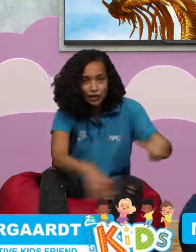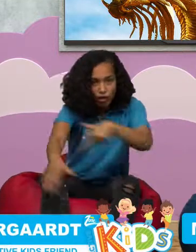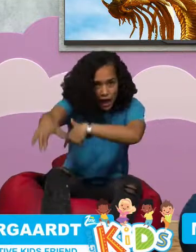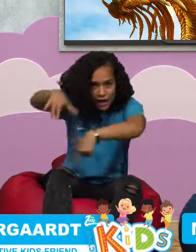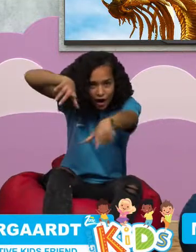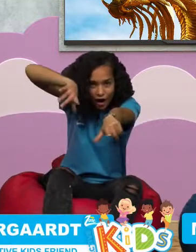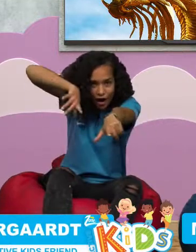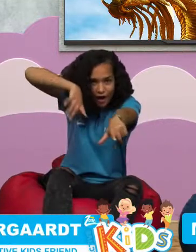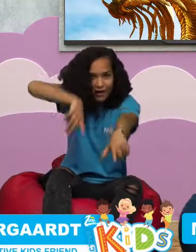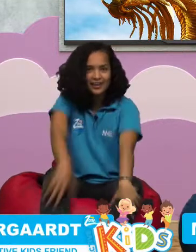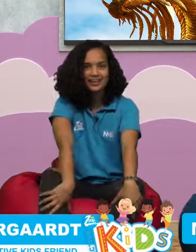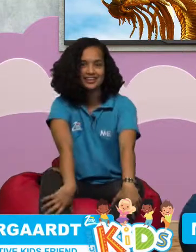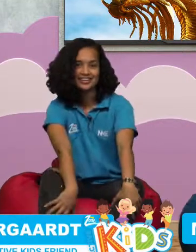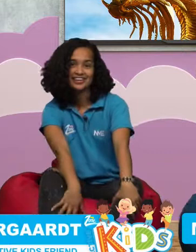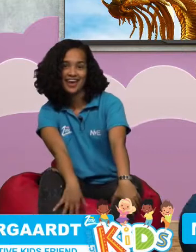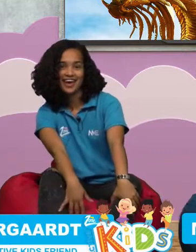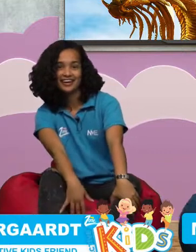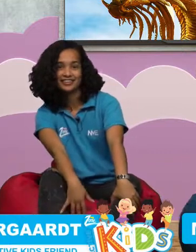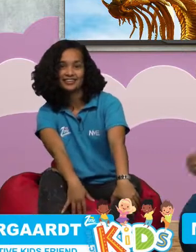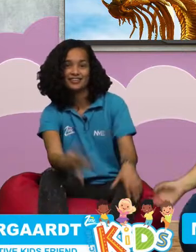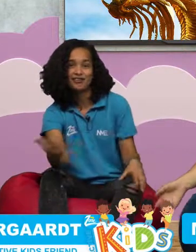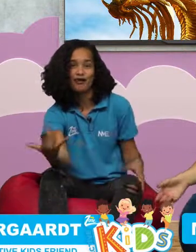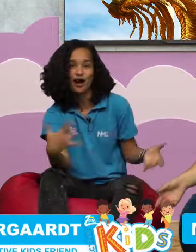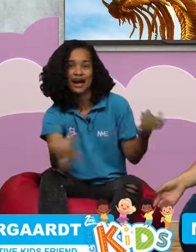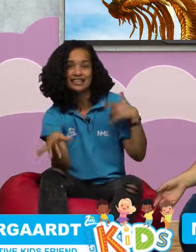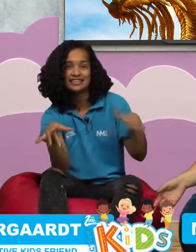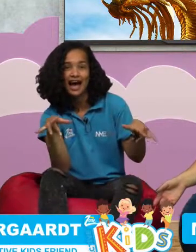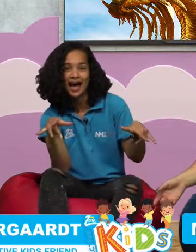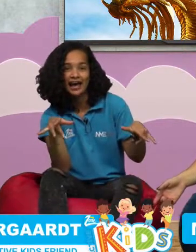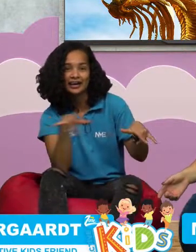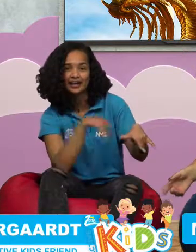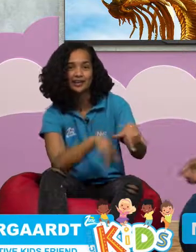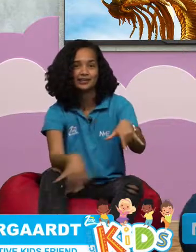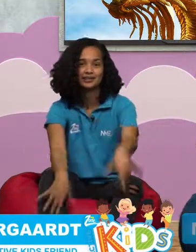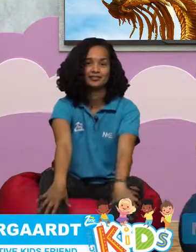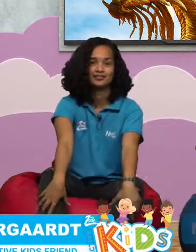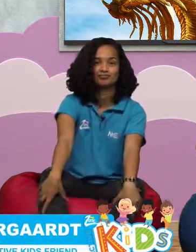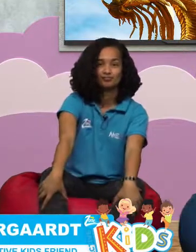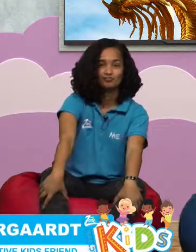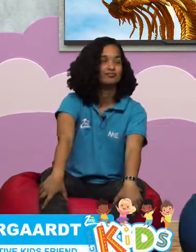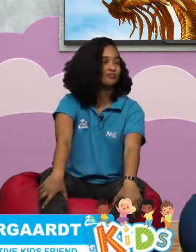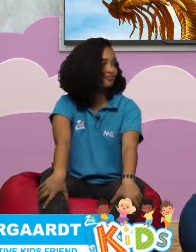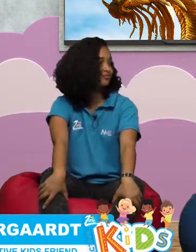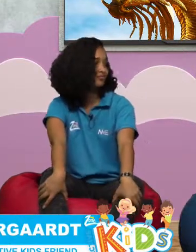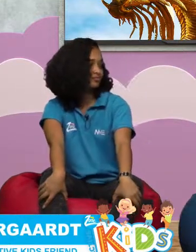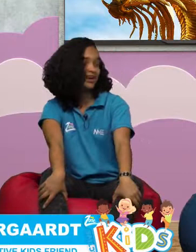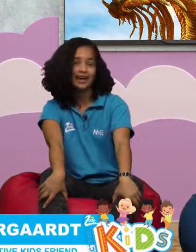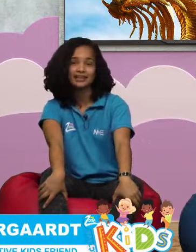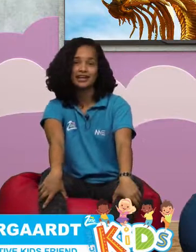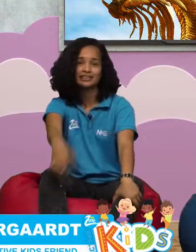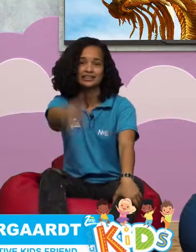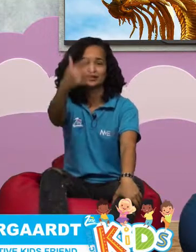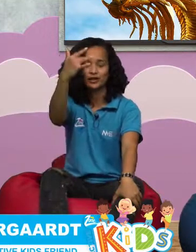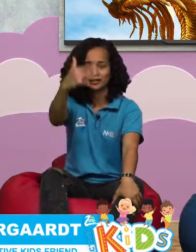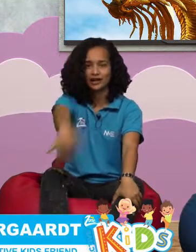see you Later, later. alligator. In a Yeah. while, crocodile. Crocodile. Stay safe. And